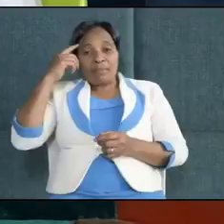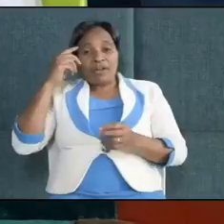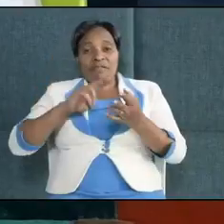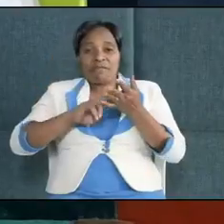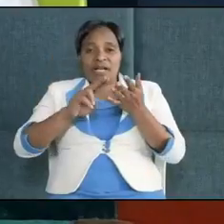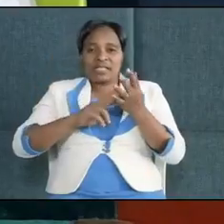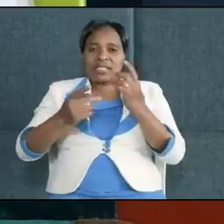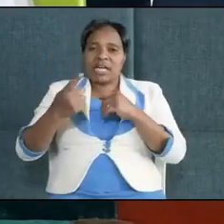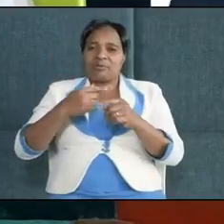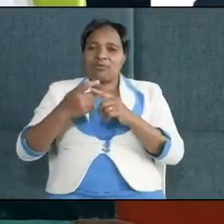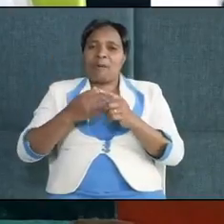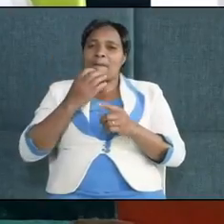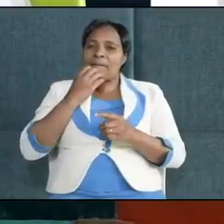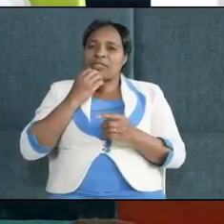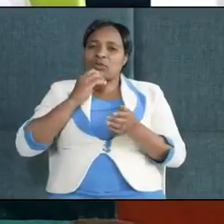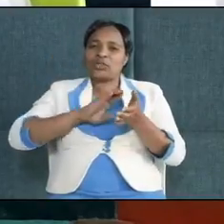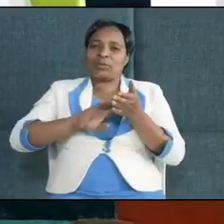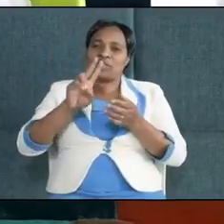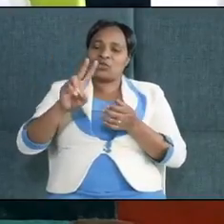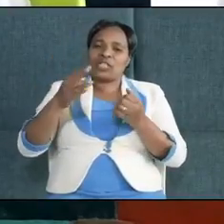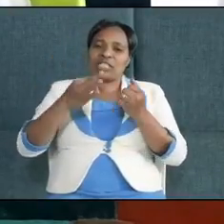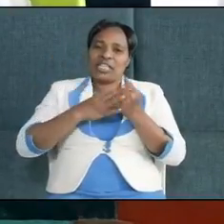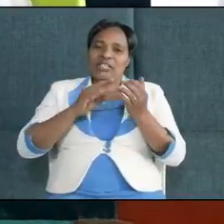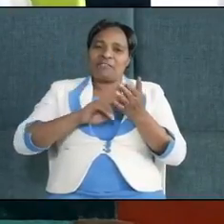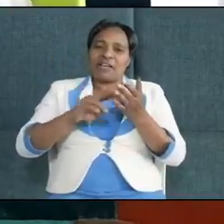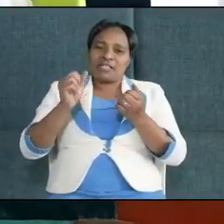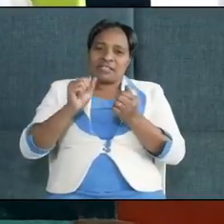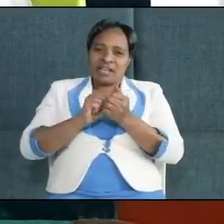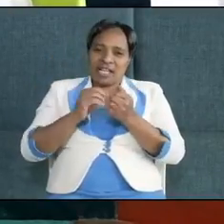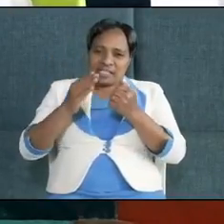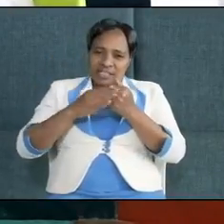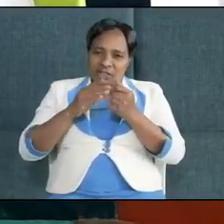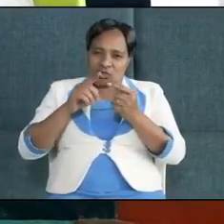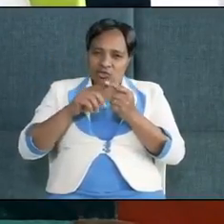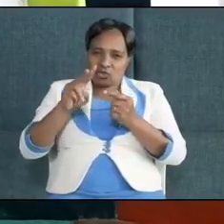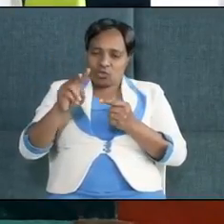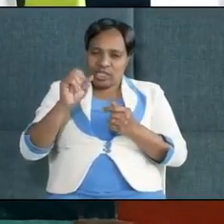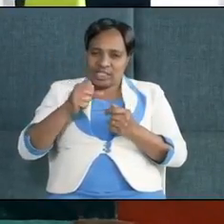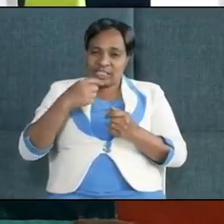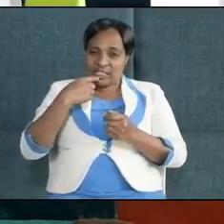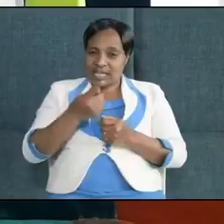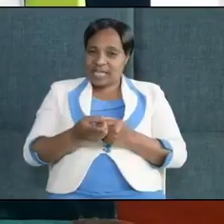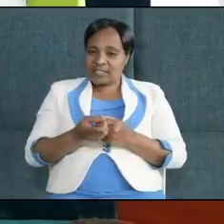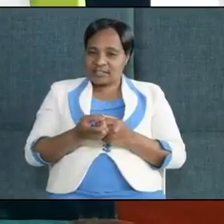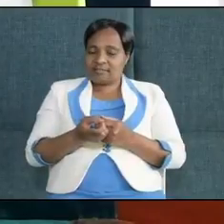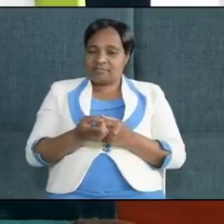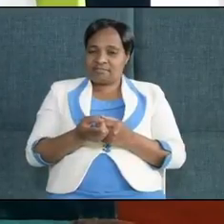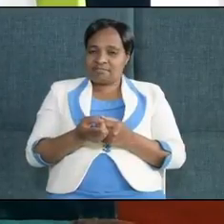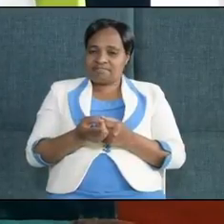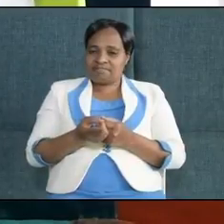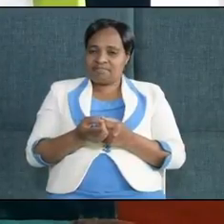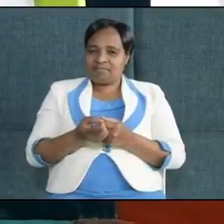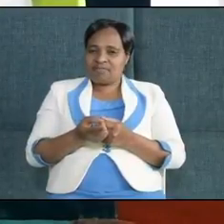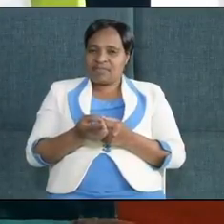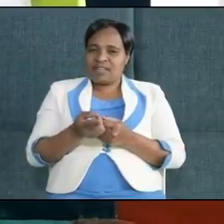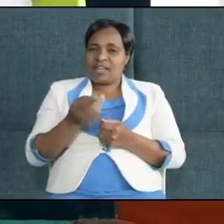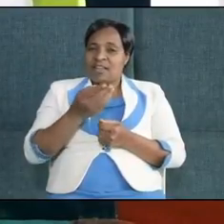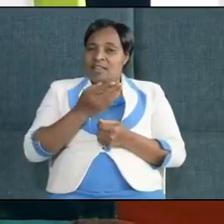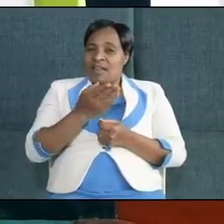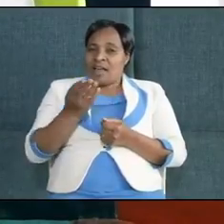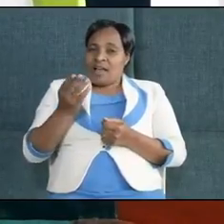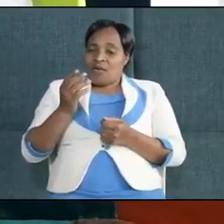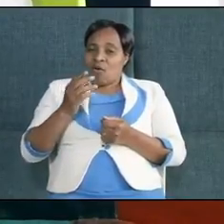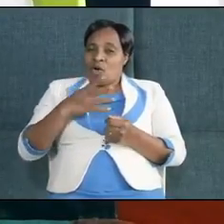chapter 28, verses 19 to 20. And it says,